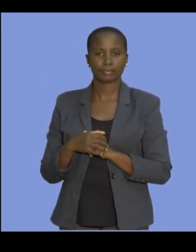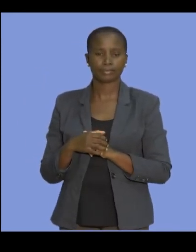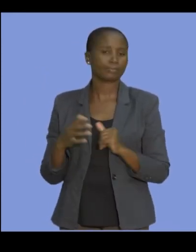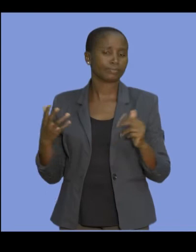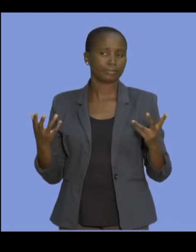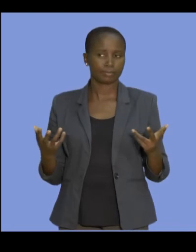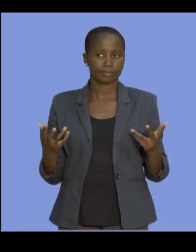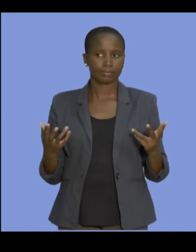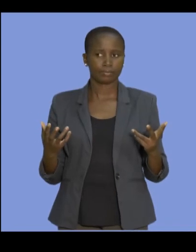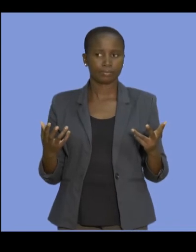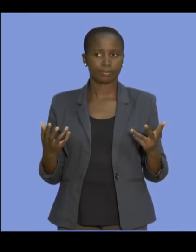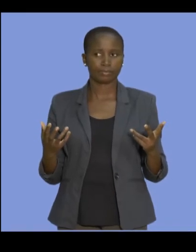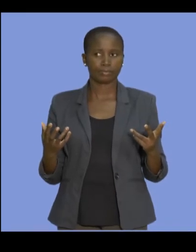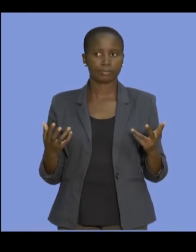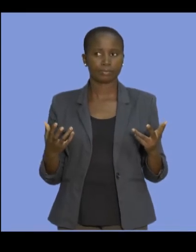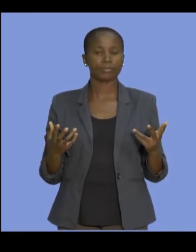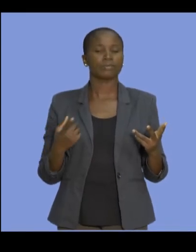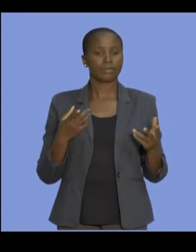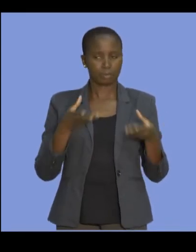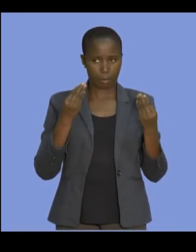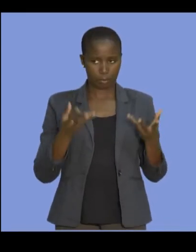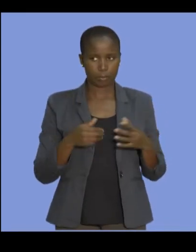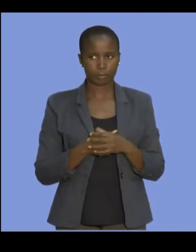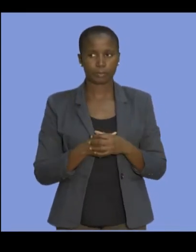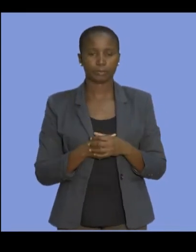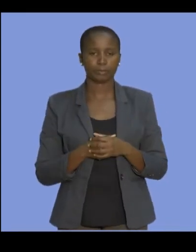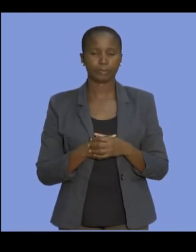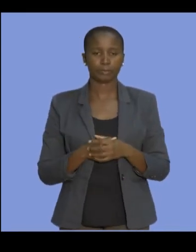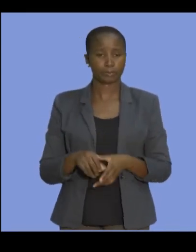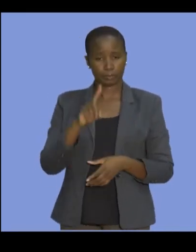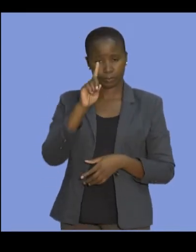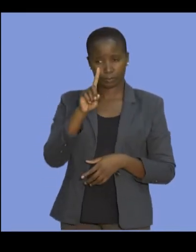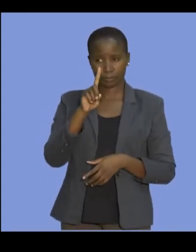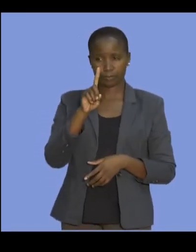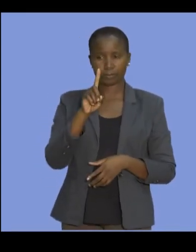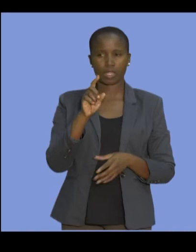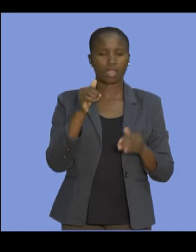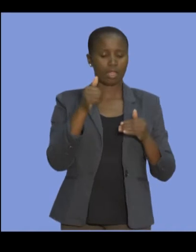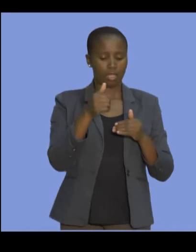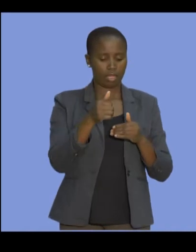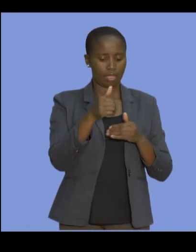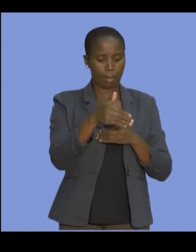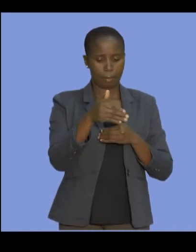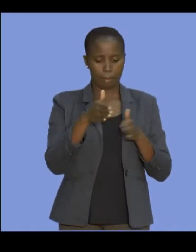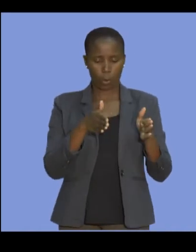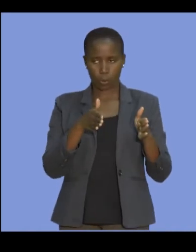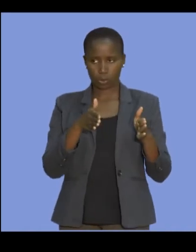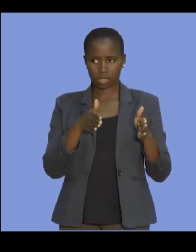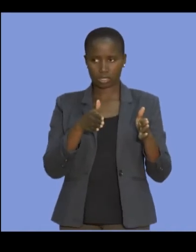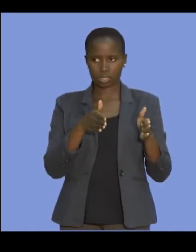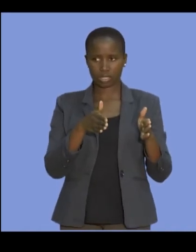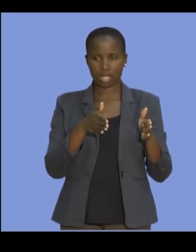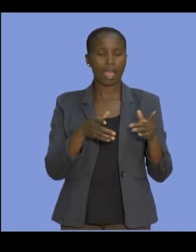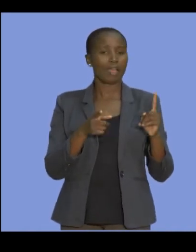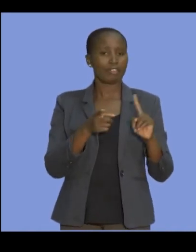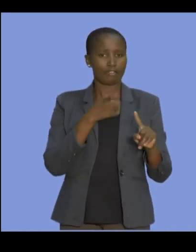And which is, yes, there we have it. So now the box, the width is the